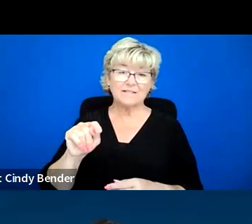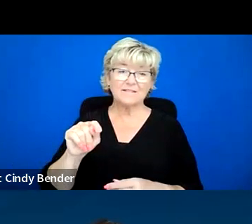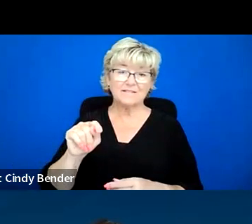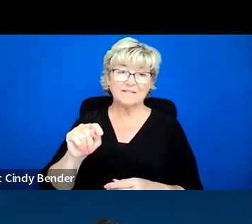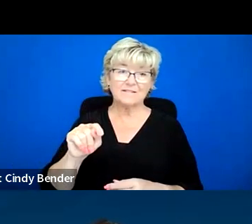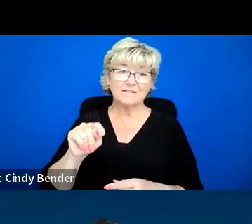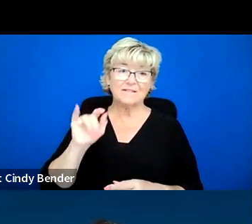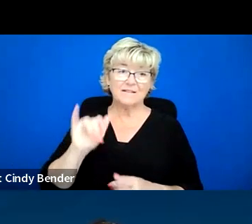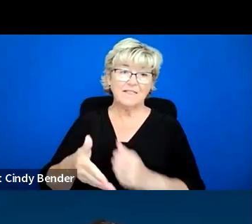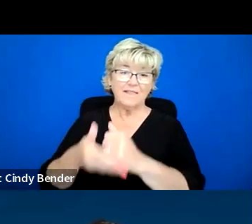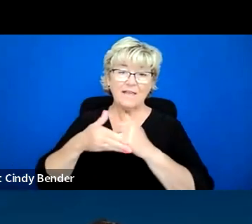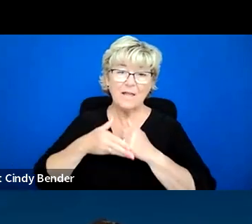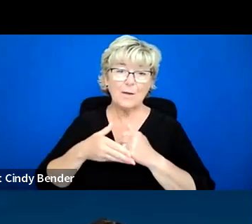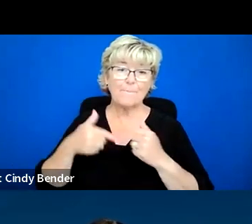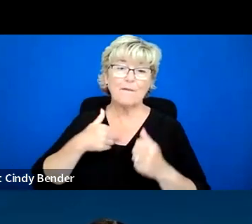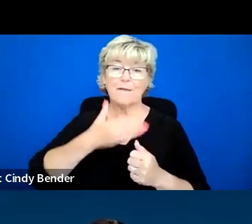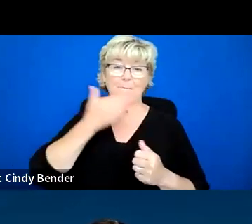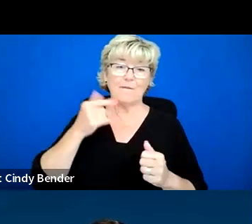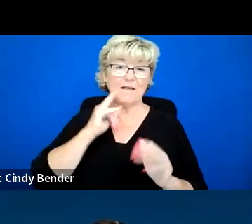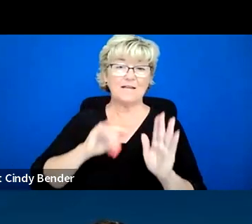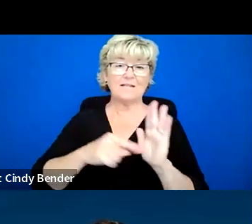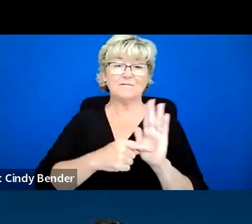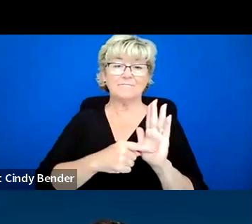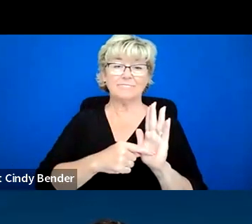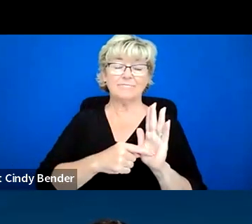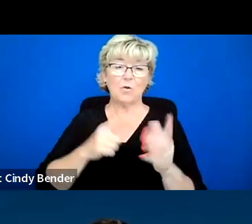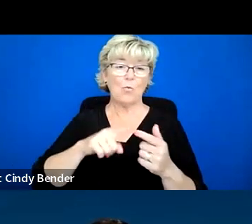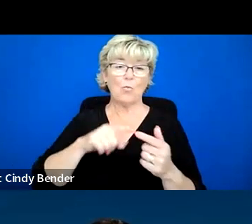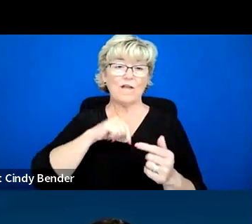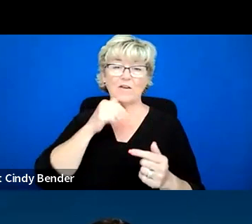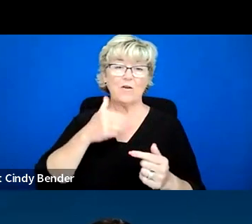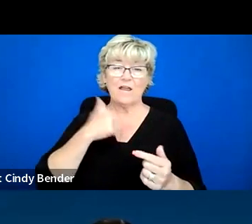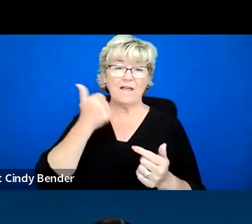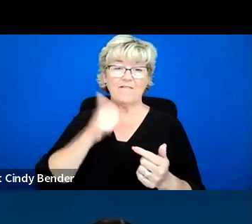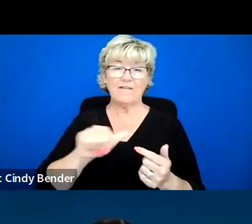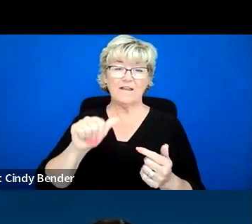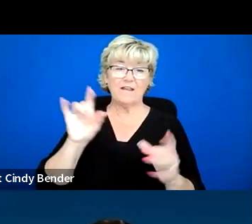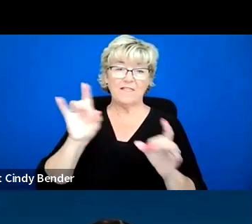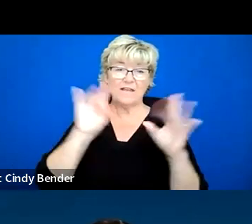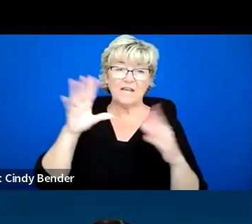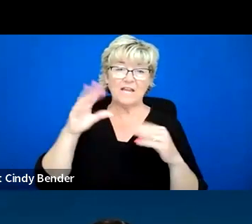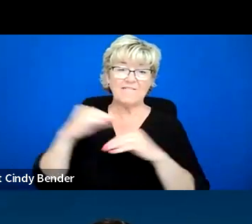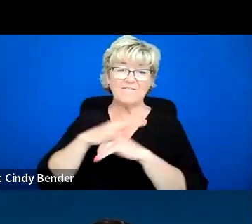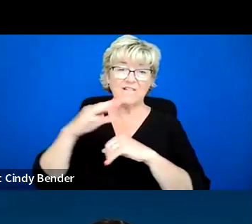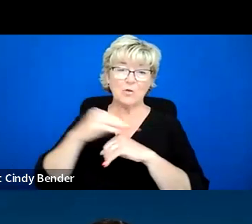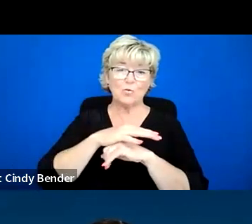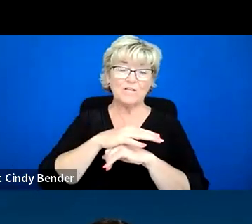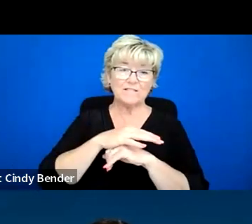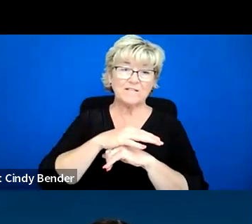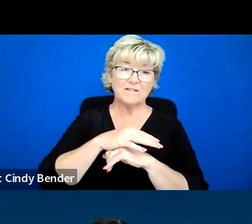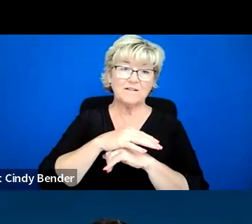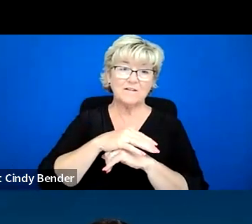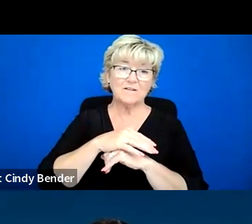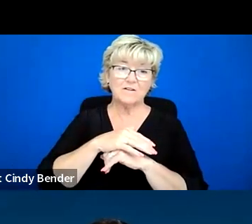will really help me better identify when I don't have any of those chronic influencers when I do have